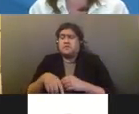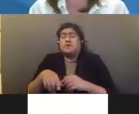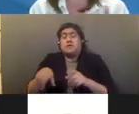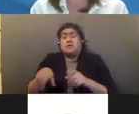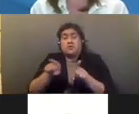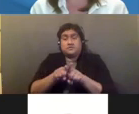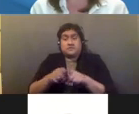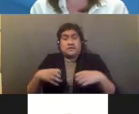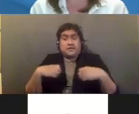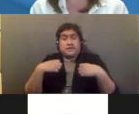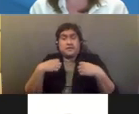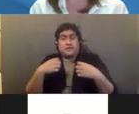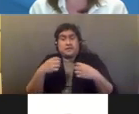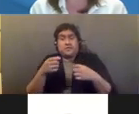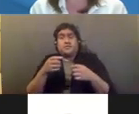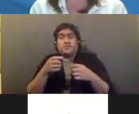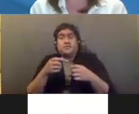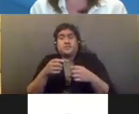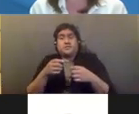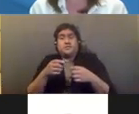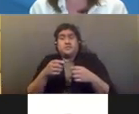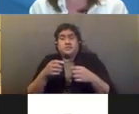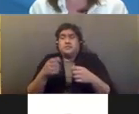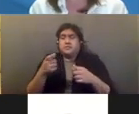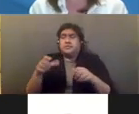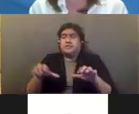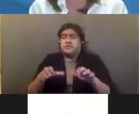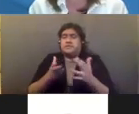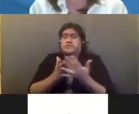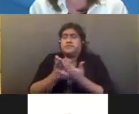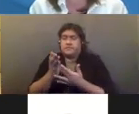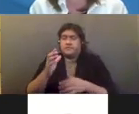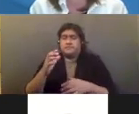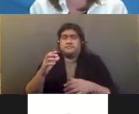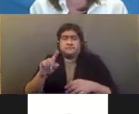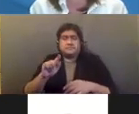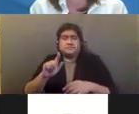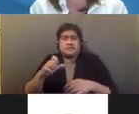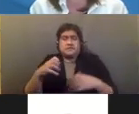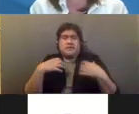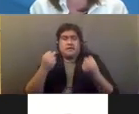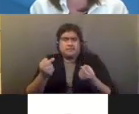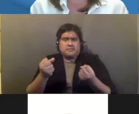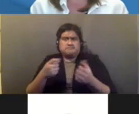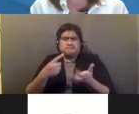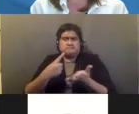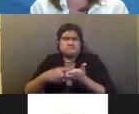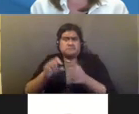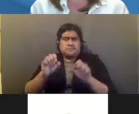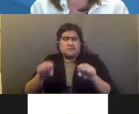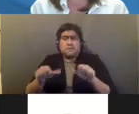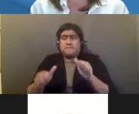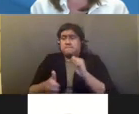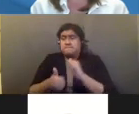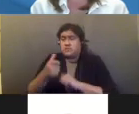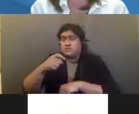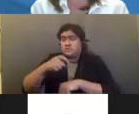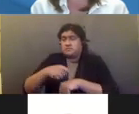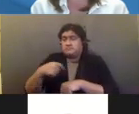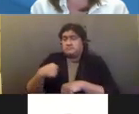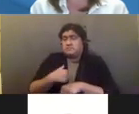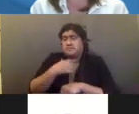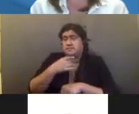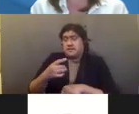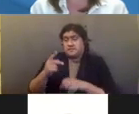are, and we can do that first visit by telemedicine. Most of the time, we'd like to have somebody seen in person at some